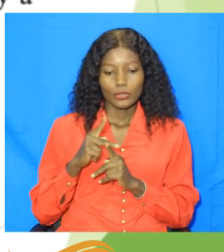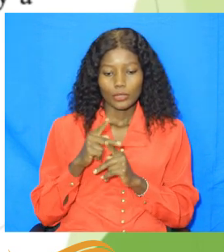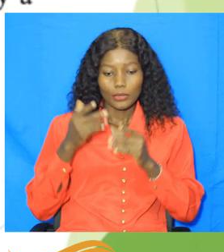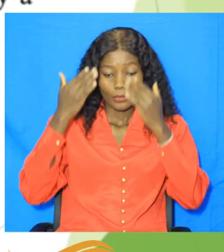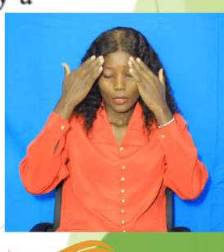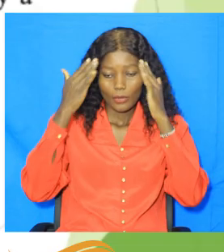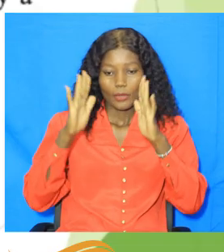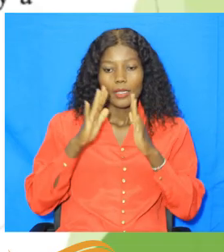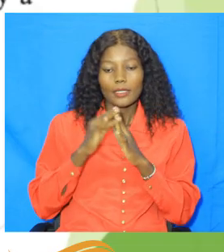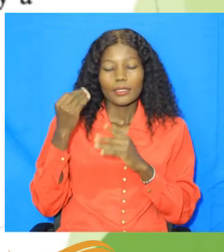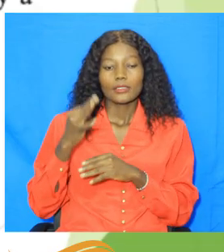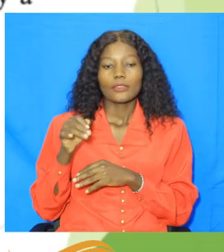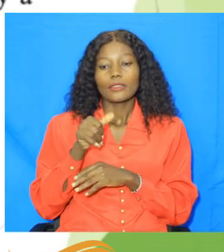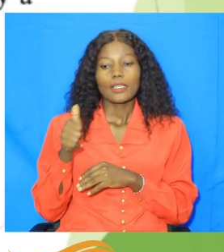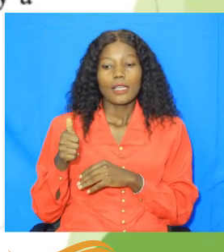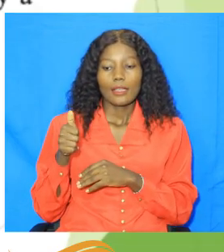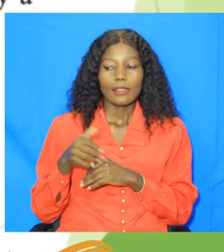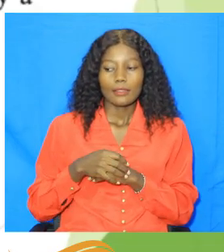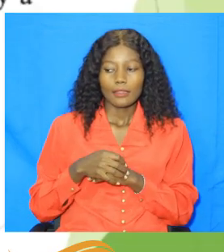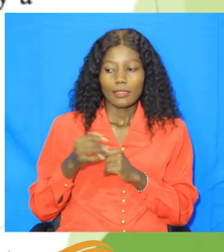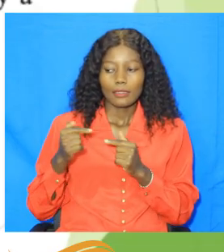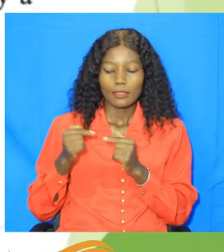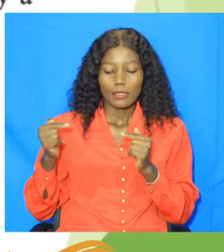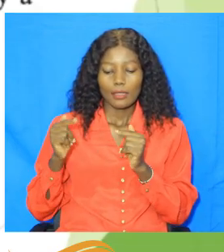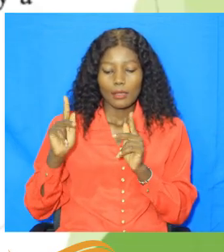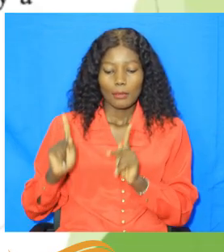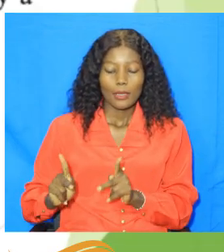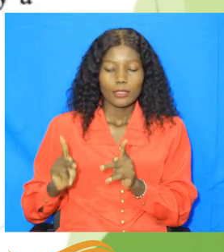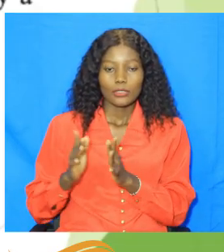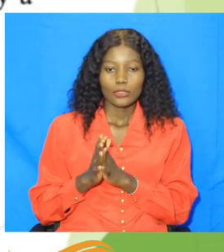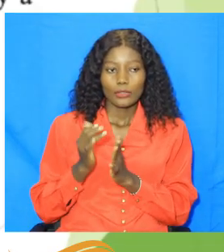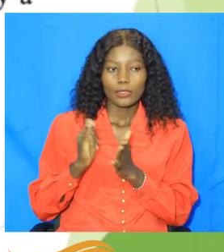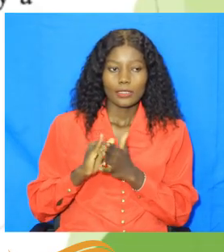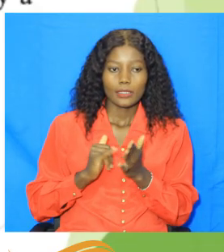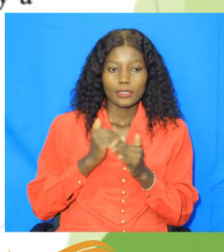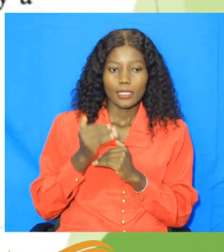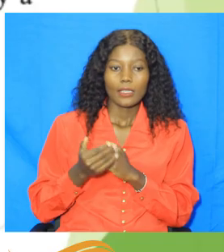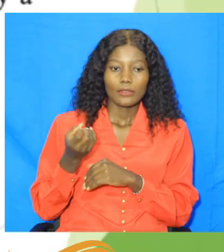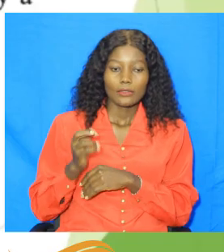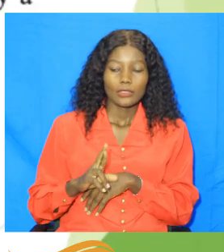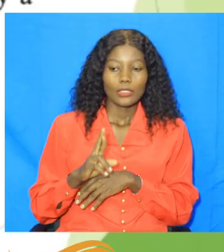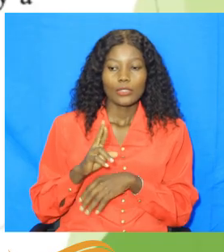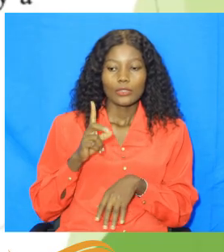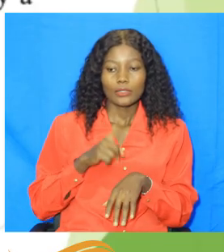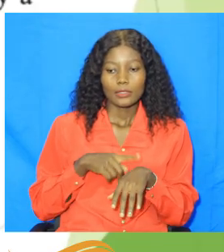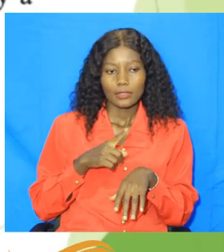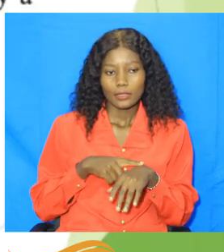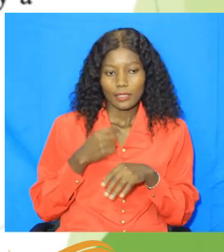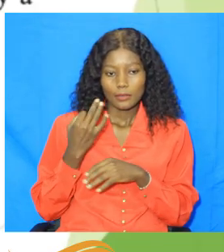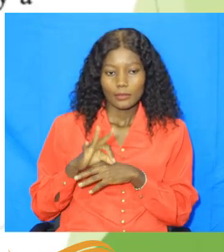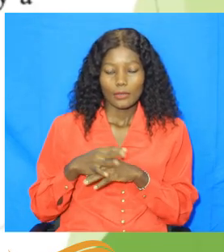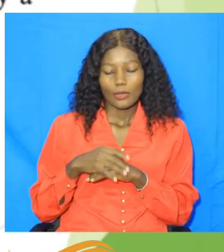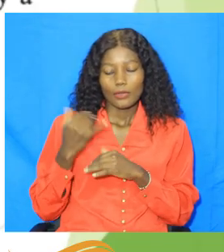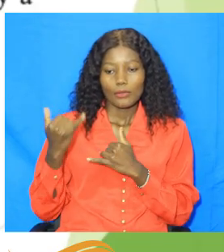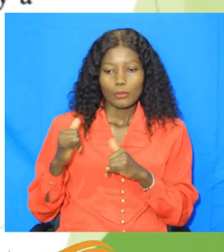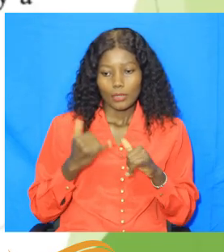the opponent. That is after or during the time of the